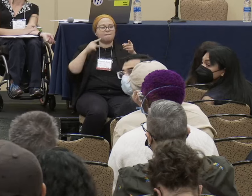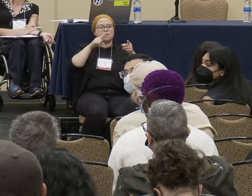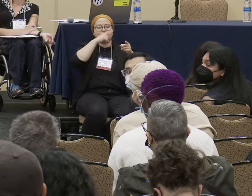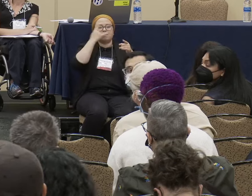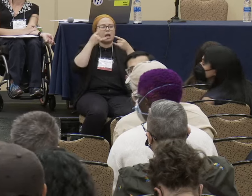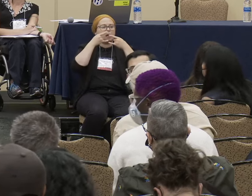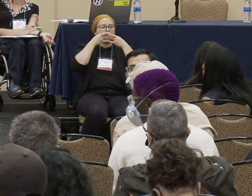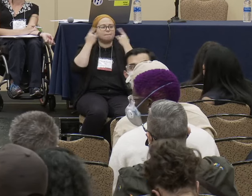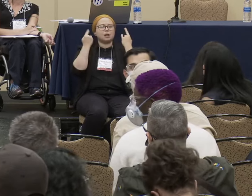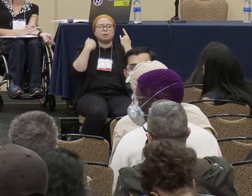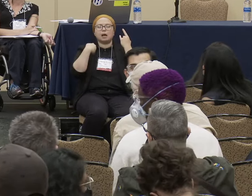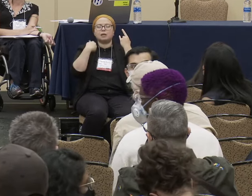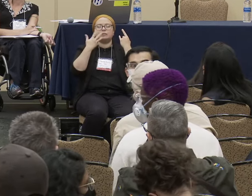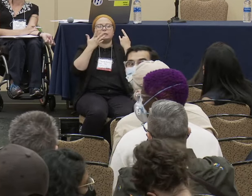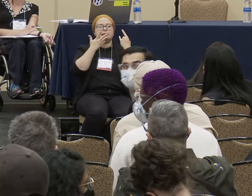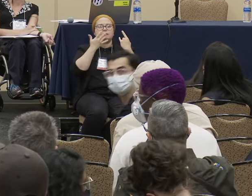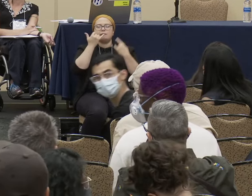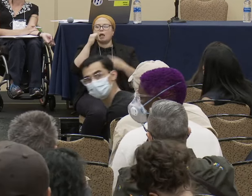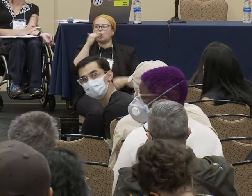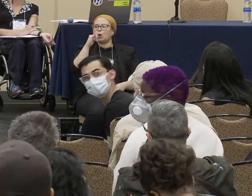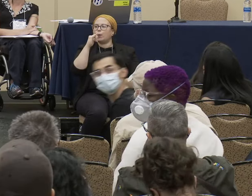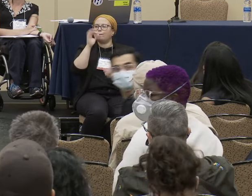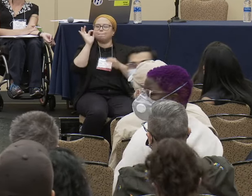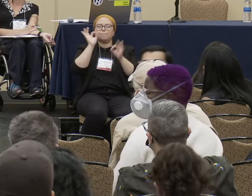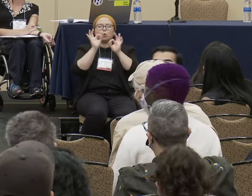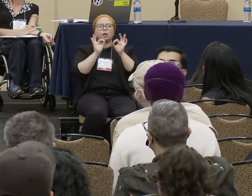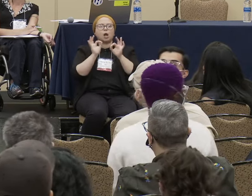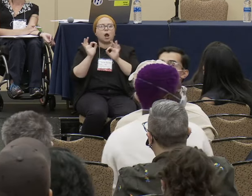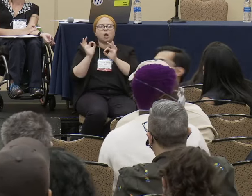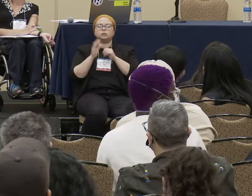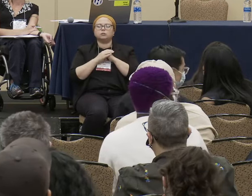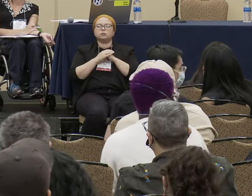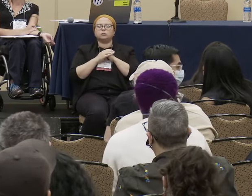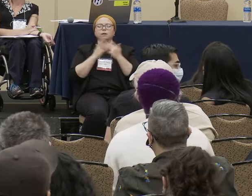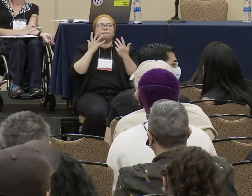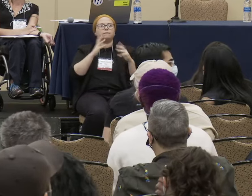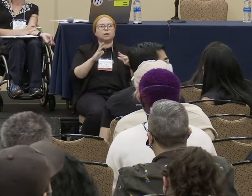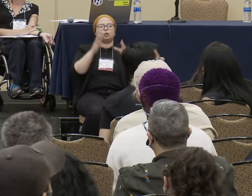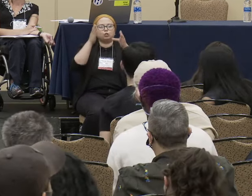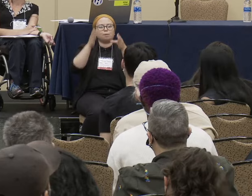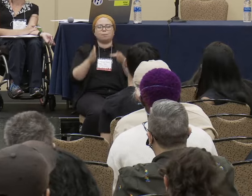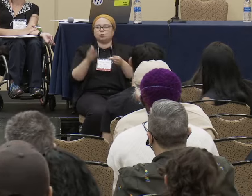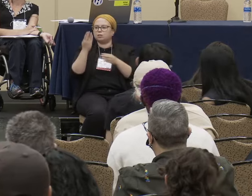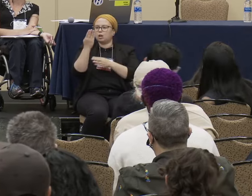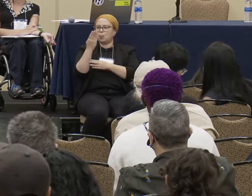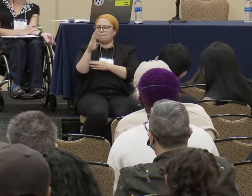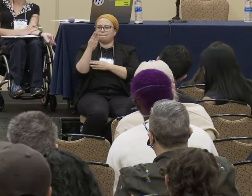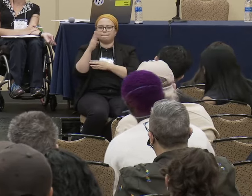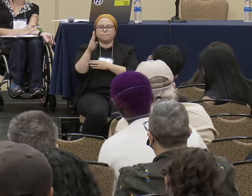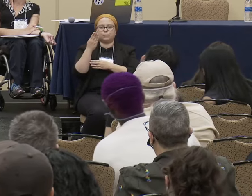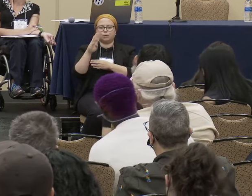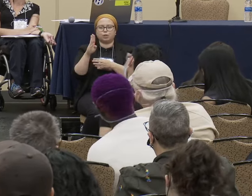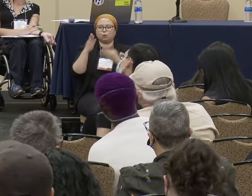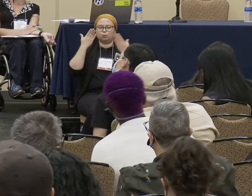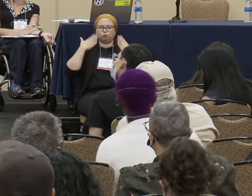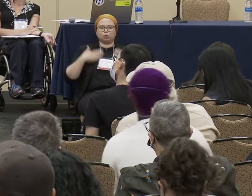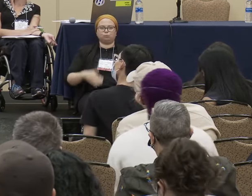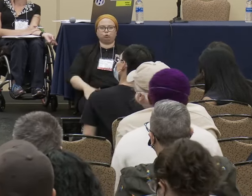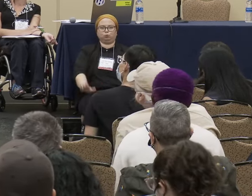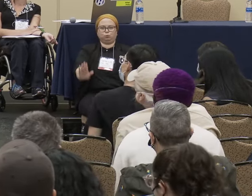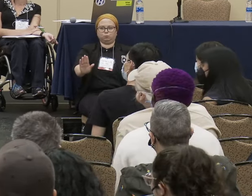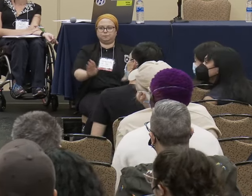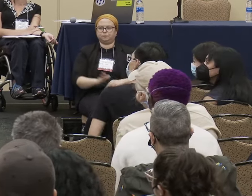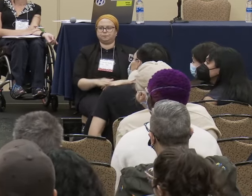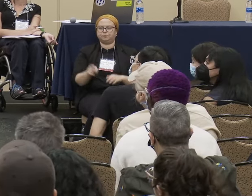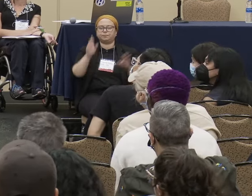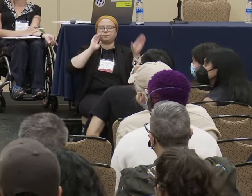yellow kind of polka dots on it. And we're going to follow that up with the person in the blue jumpsuit, right? Okay. Hello. Hello.